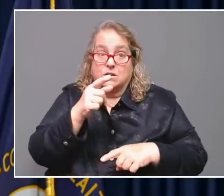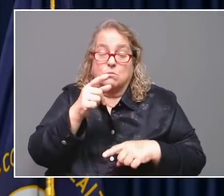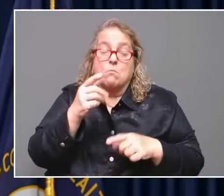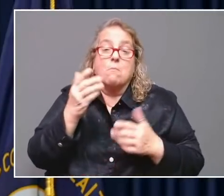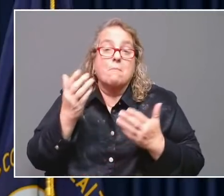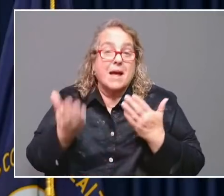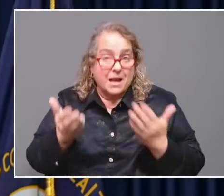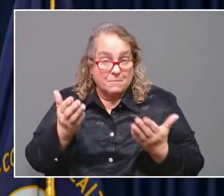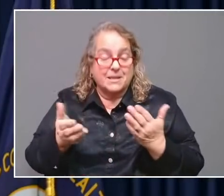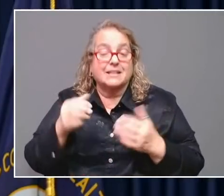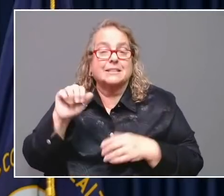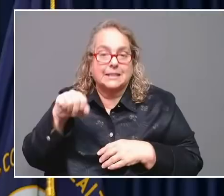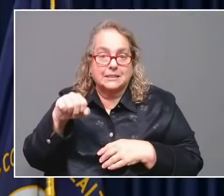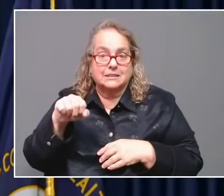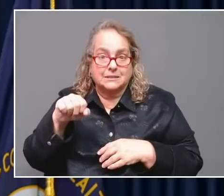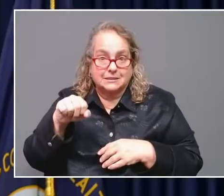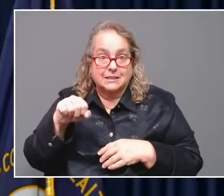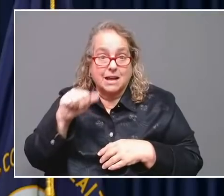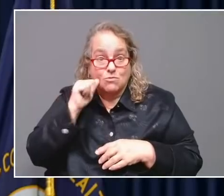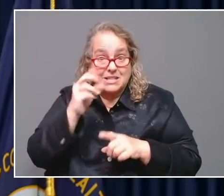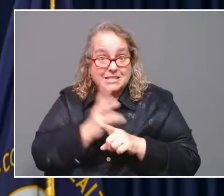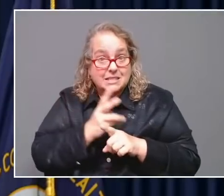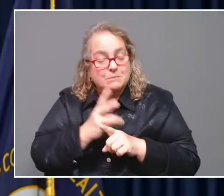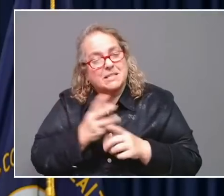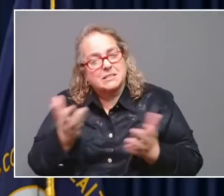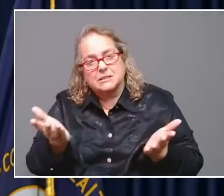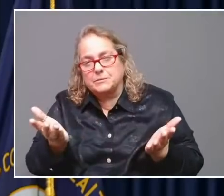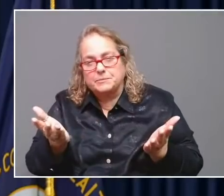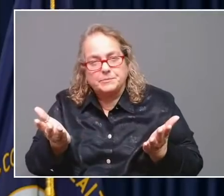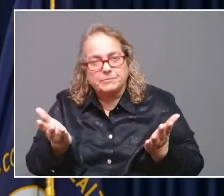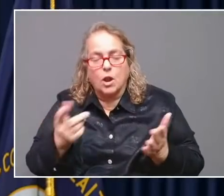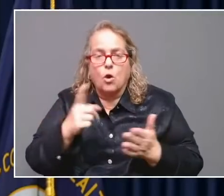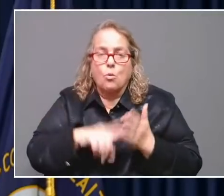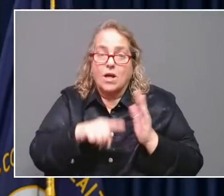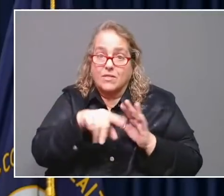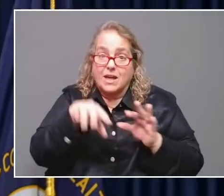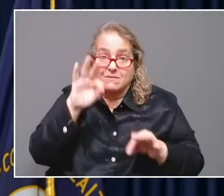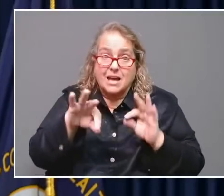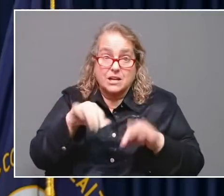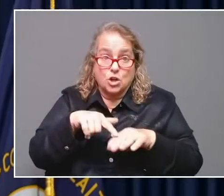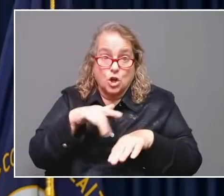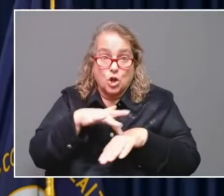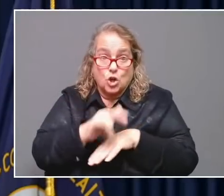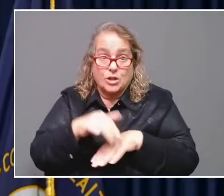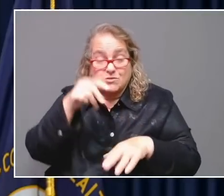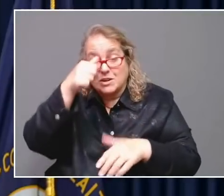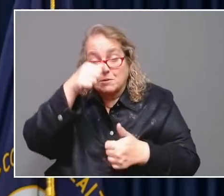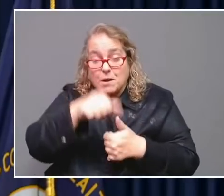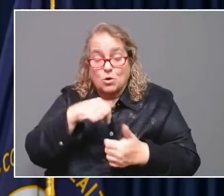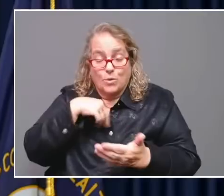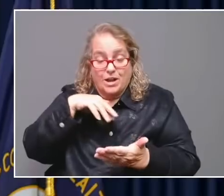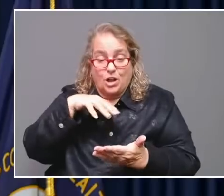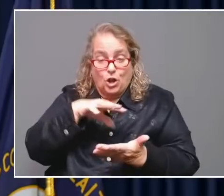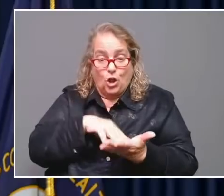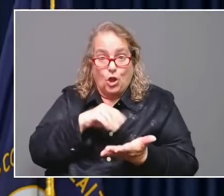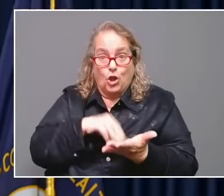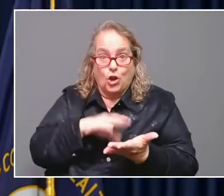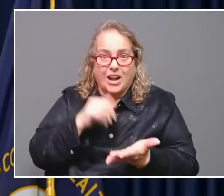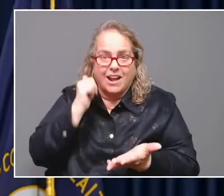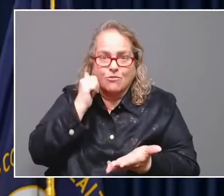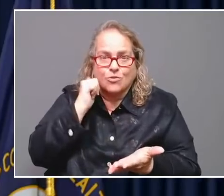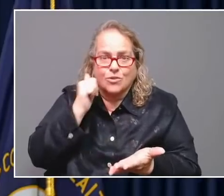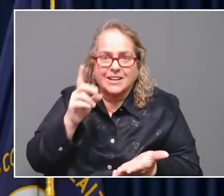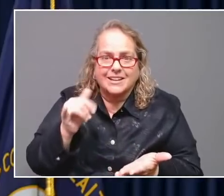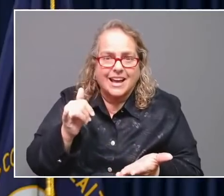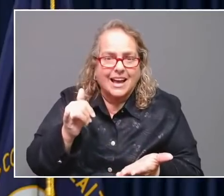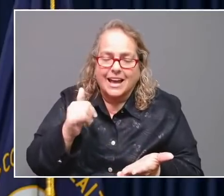6 months? No, because I think what they're finding in early studies, now remember, we're learning this in real time. We'll know a lot more in